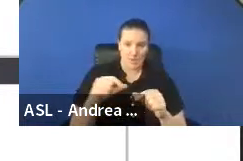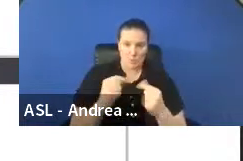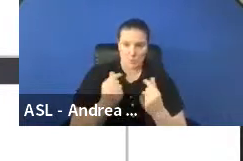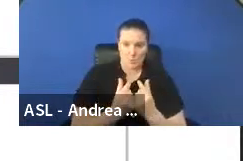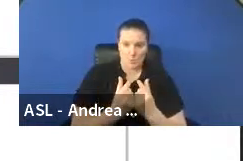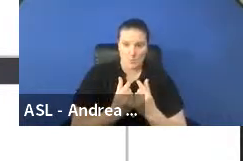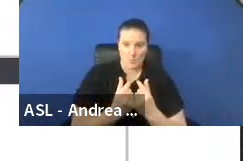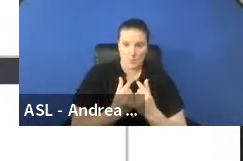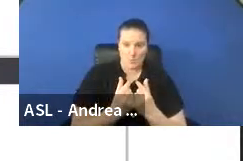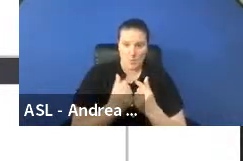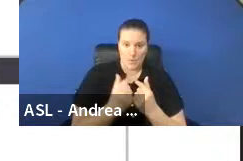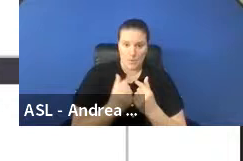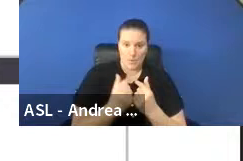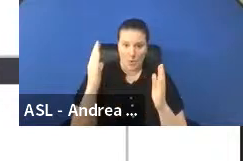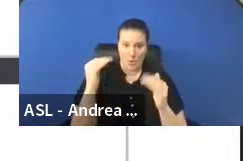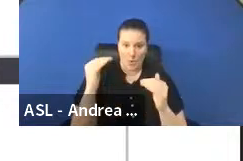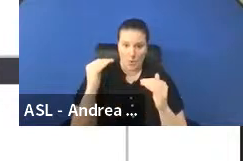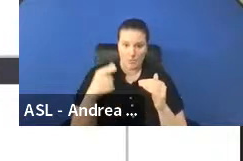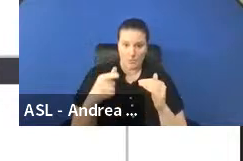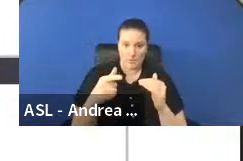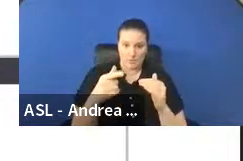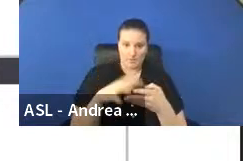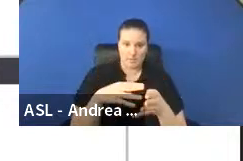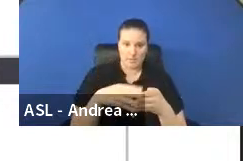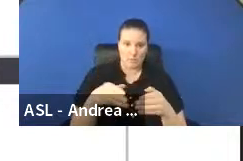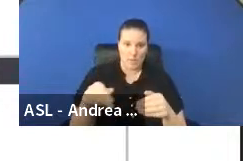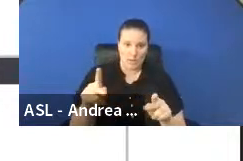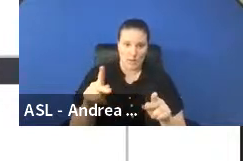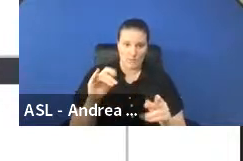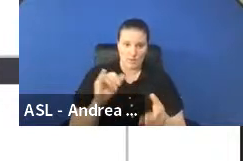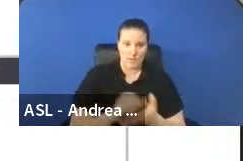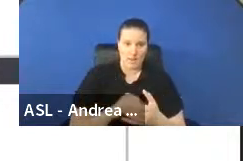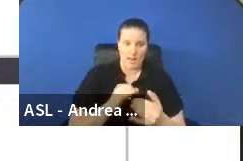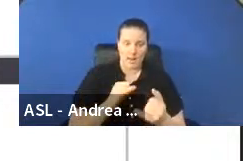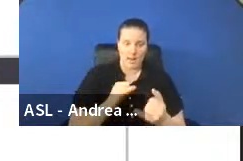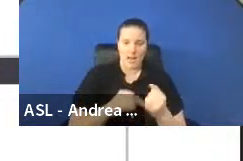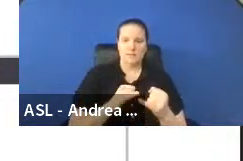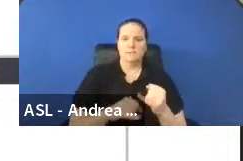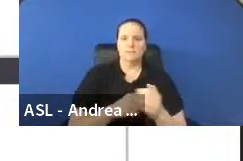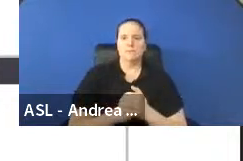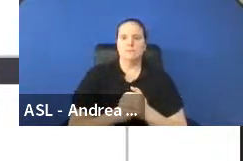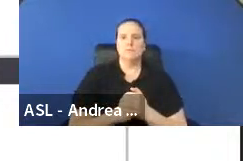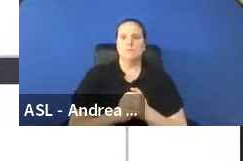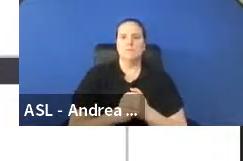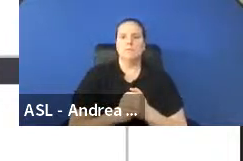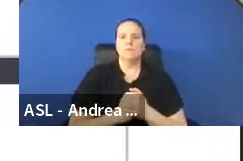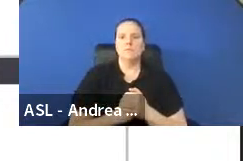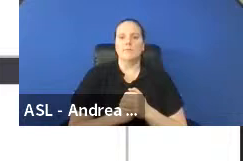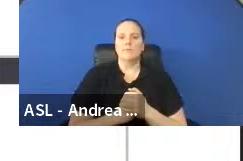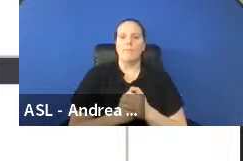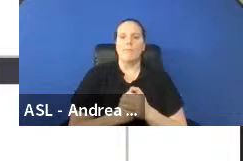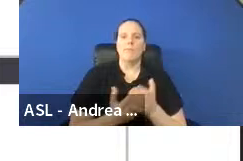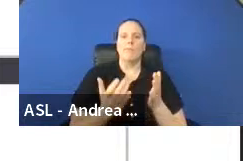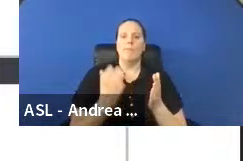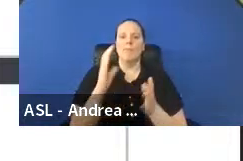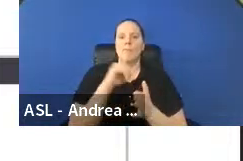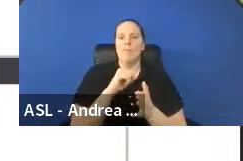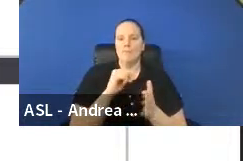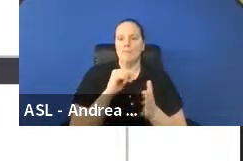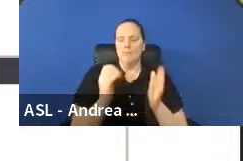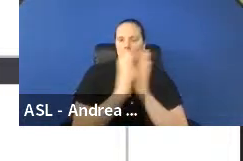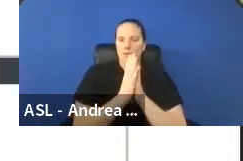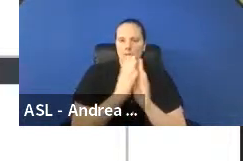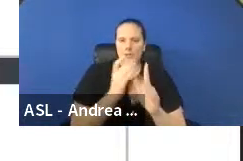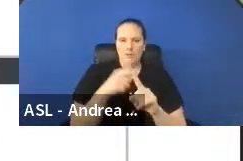as represented here, the schedule allows for that. And then I think last, what I guess request or hope from the project is